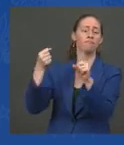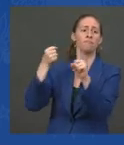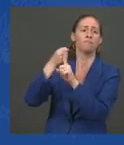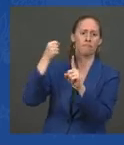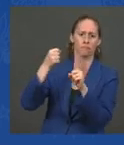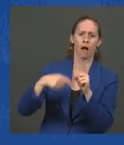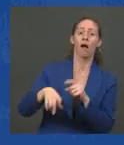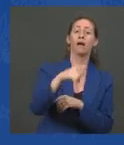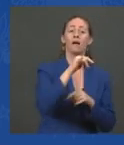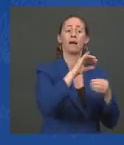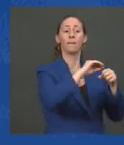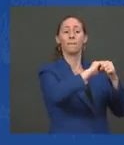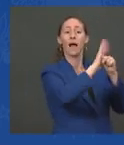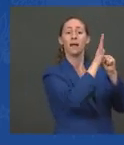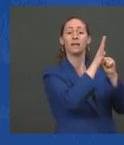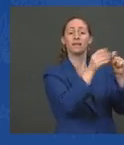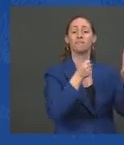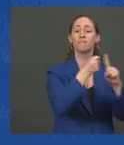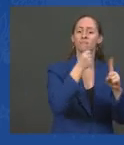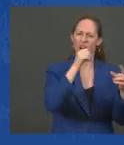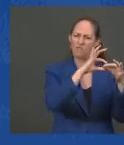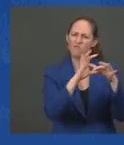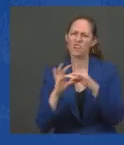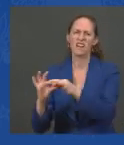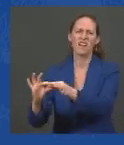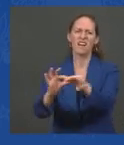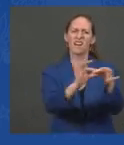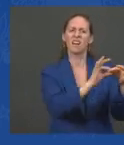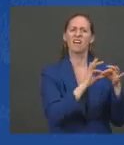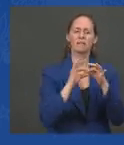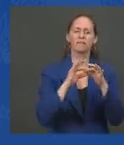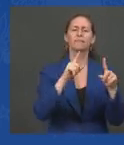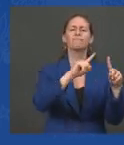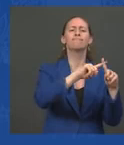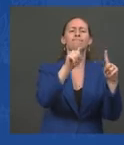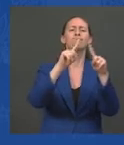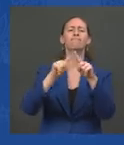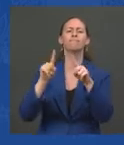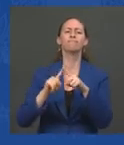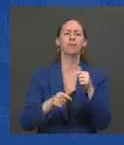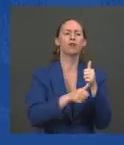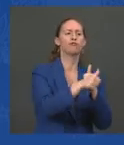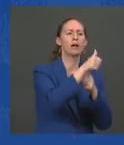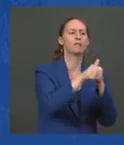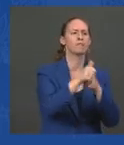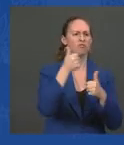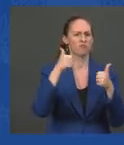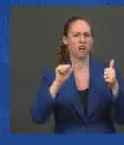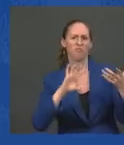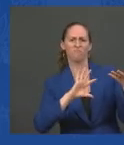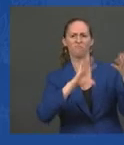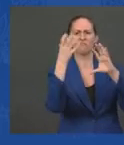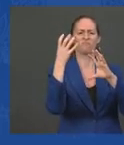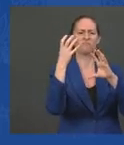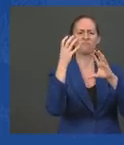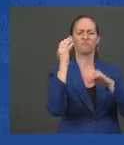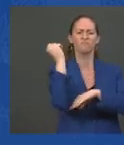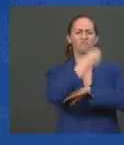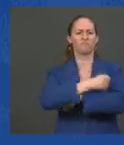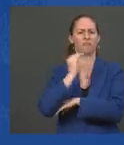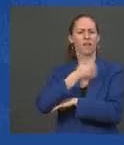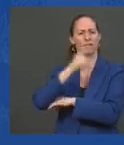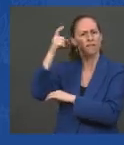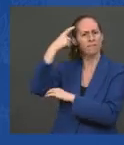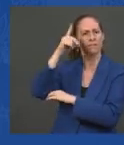COVID-19, and to the threats to our democracy. And I believe